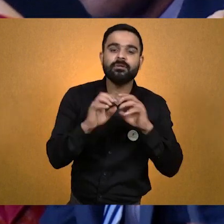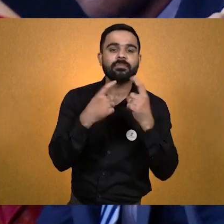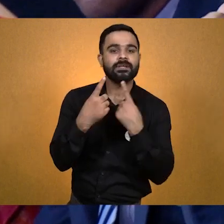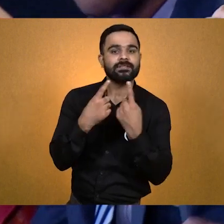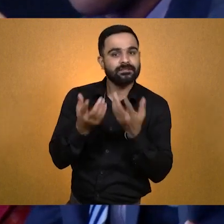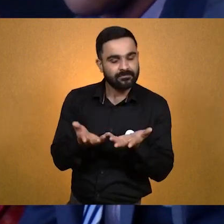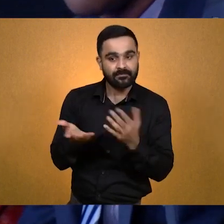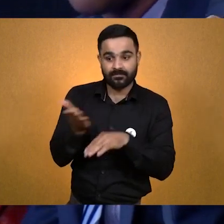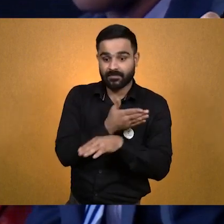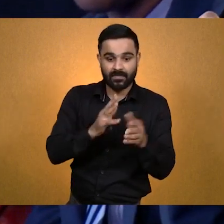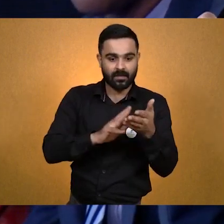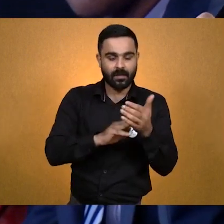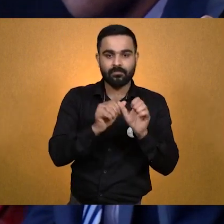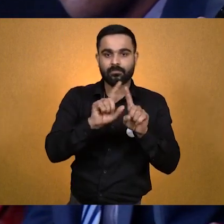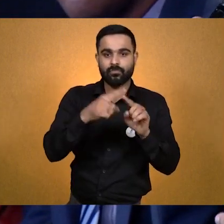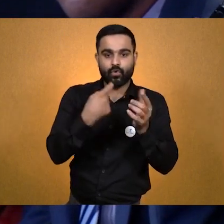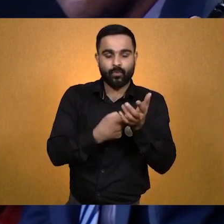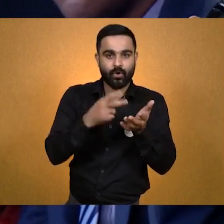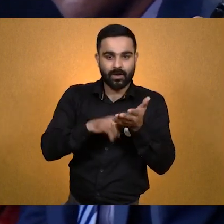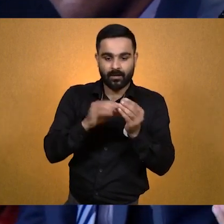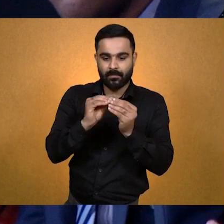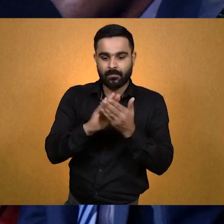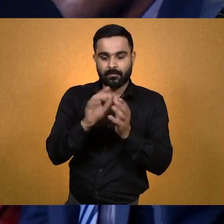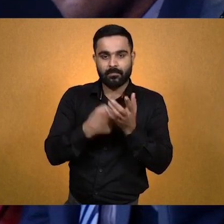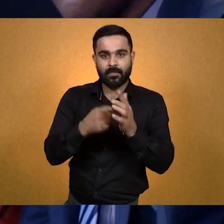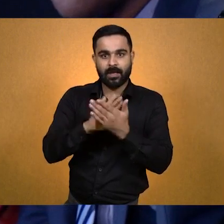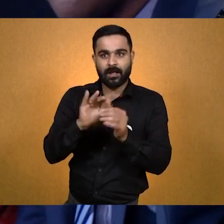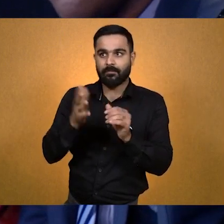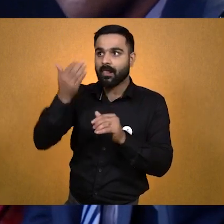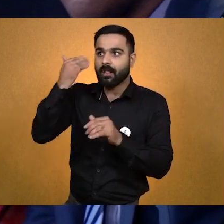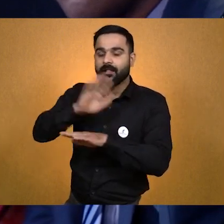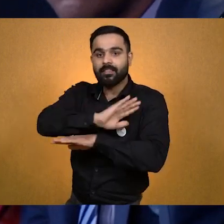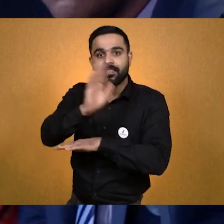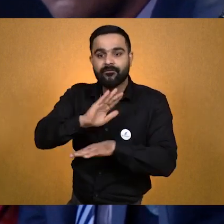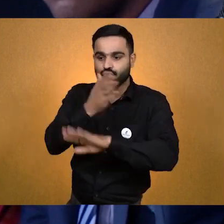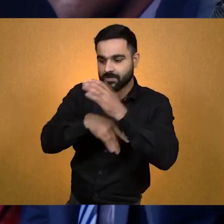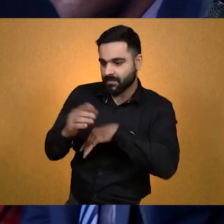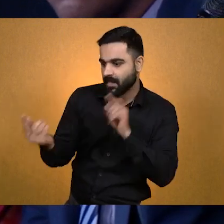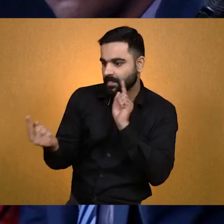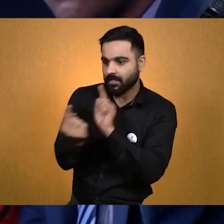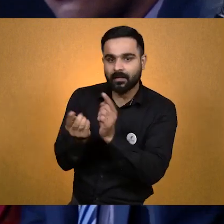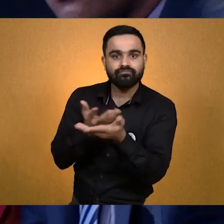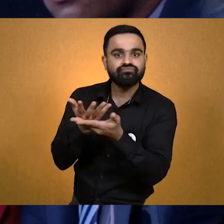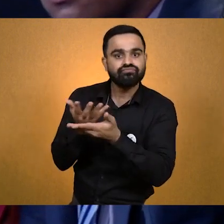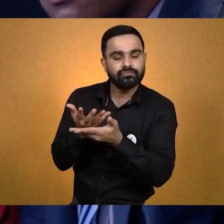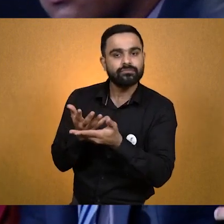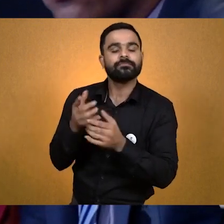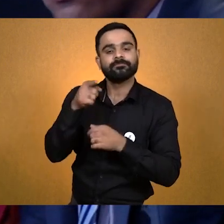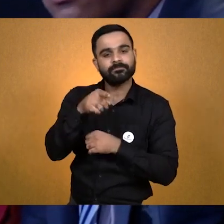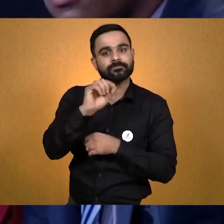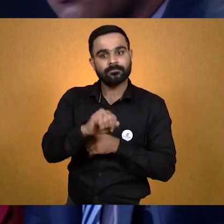So before joining Modern Barakhamba, I don't think I had ever really interacted with a person with disabilities. But then